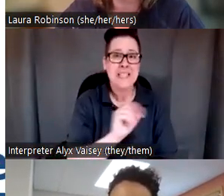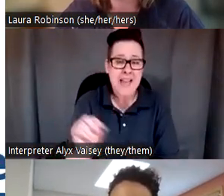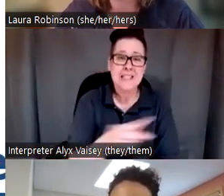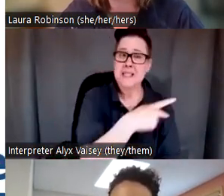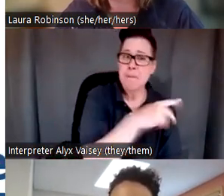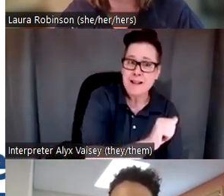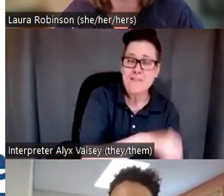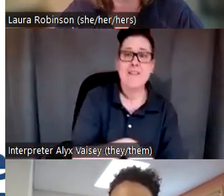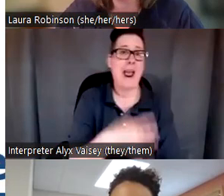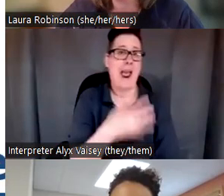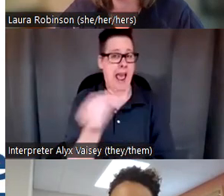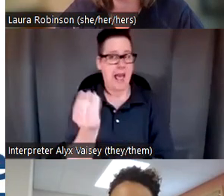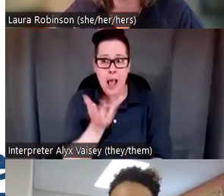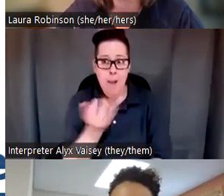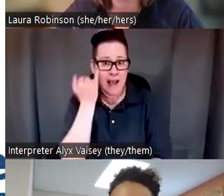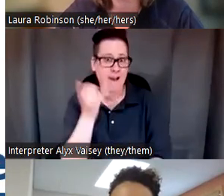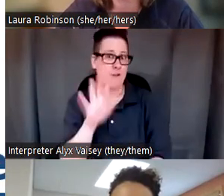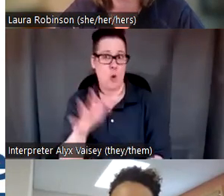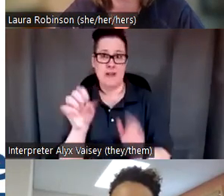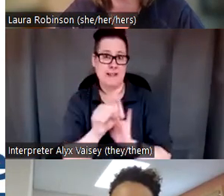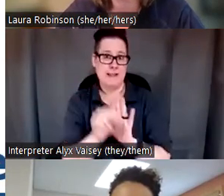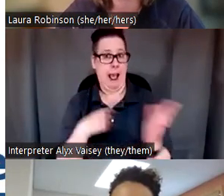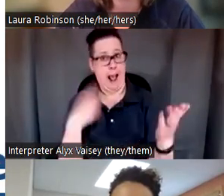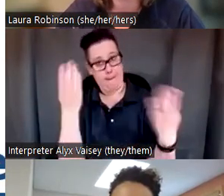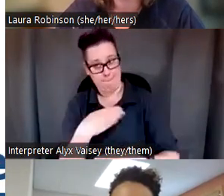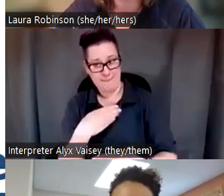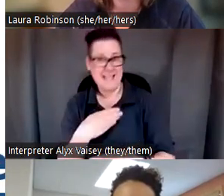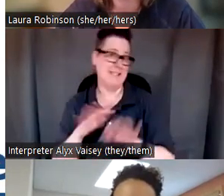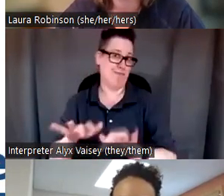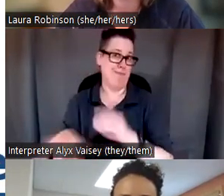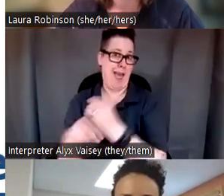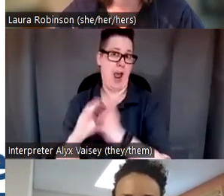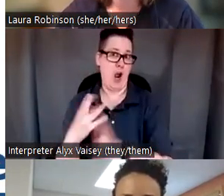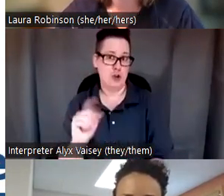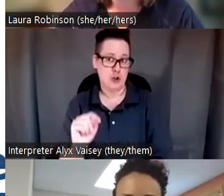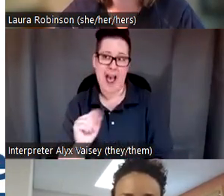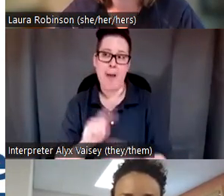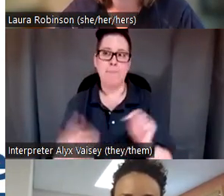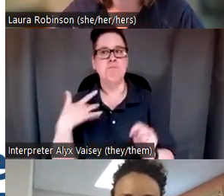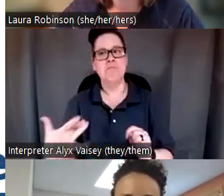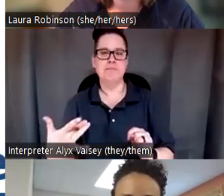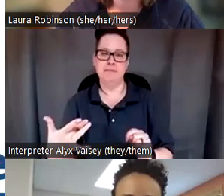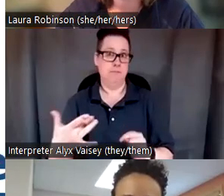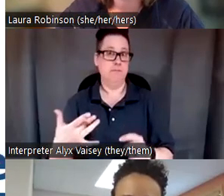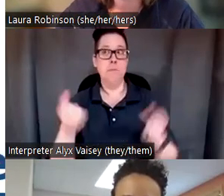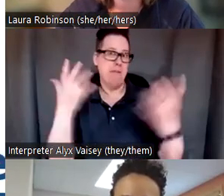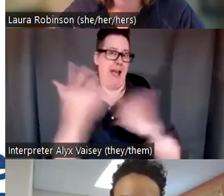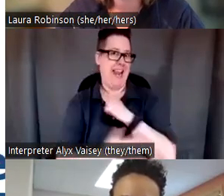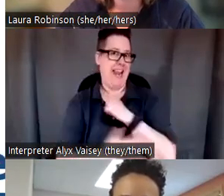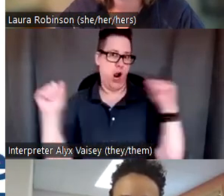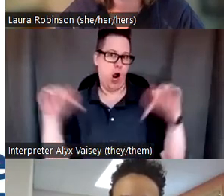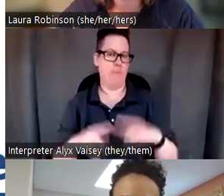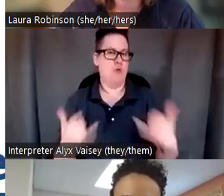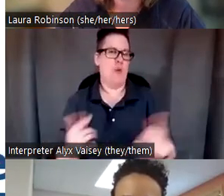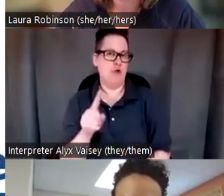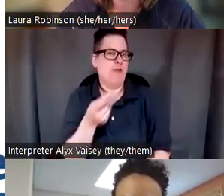Pennsylvania. Also, let me know if I skipped your state and add that to the chat as well. But usually we're international, but today just a few